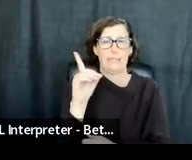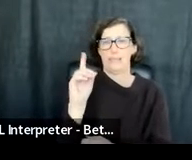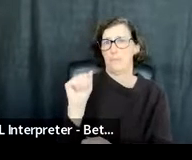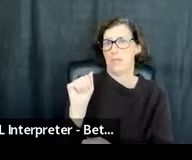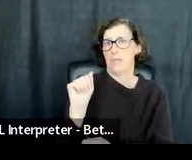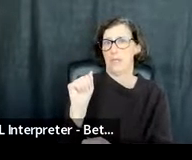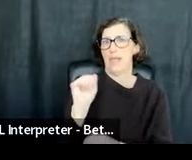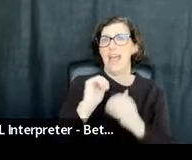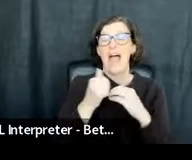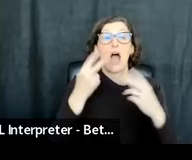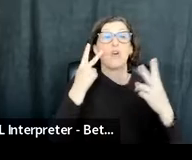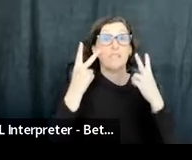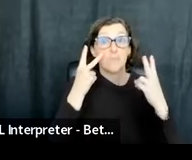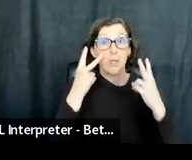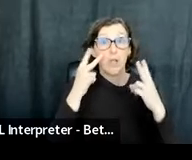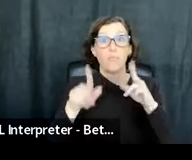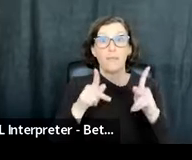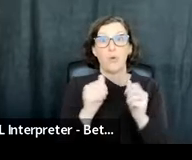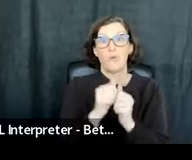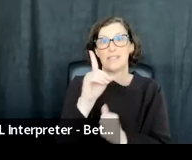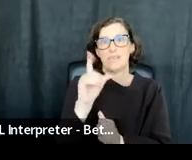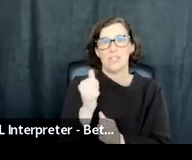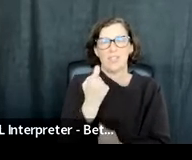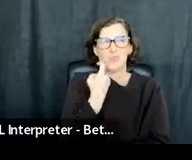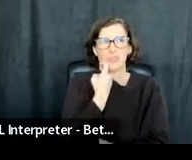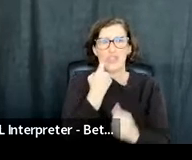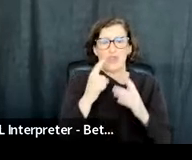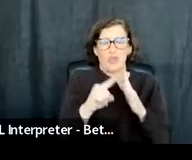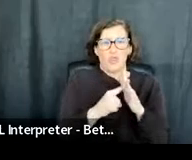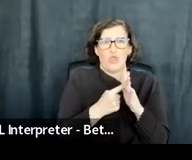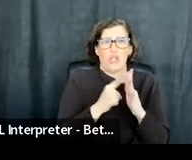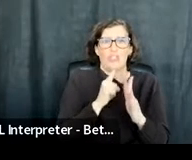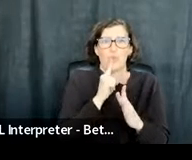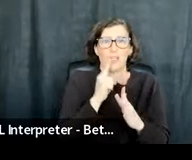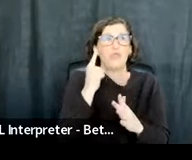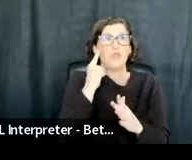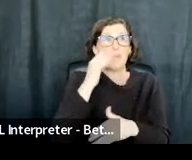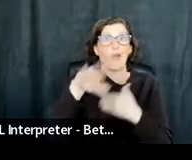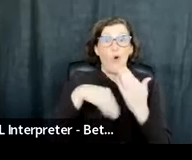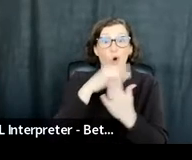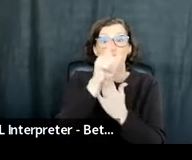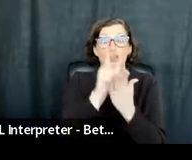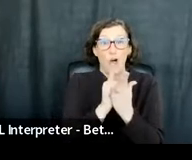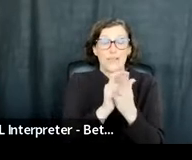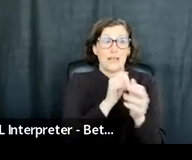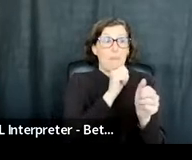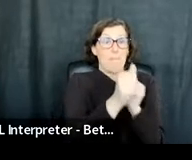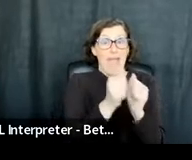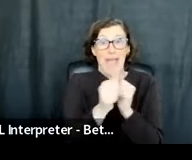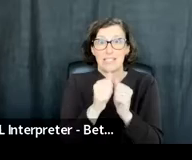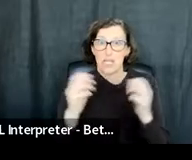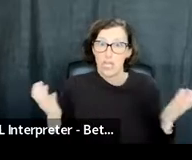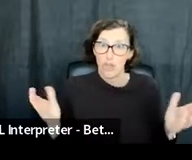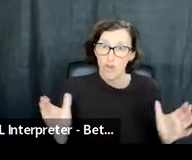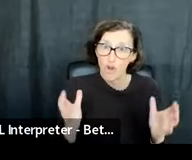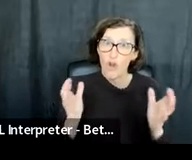with disabilities? We're just starting to really, if you think about it, all the legislation that's been passed to encourage these kinds of behaviors